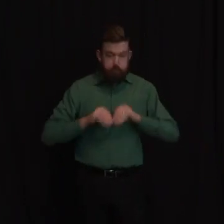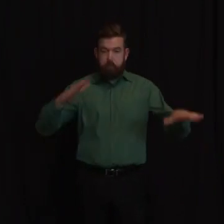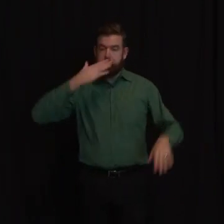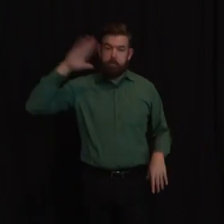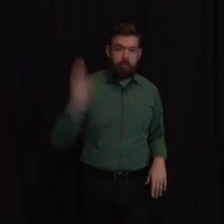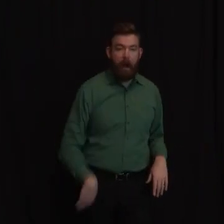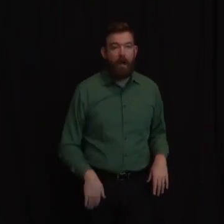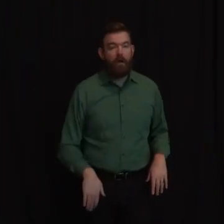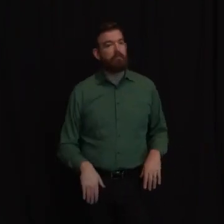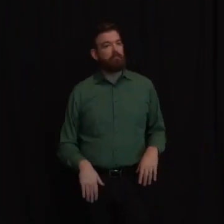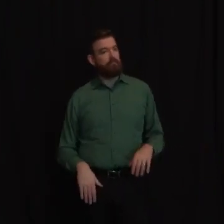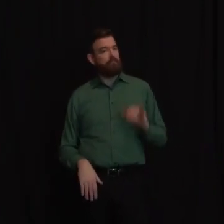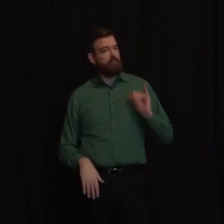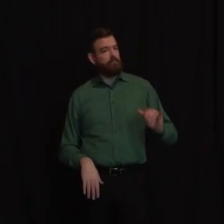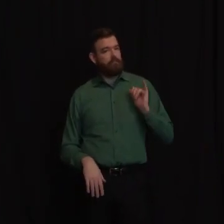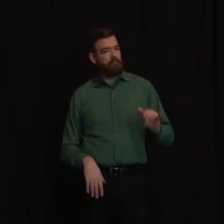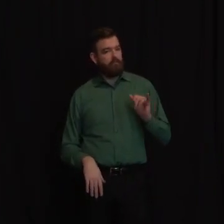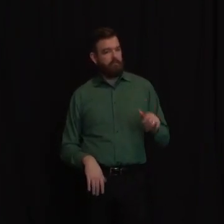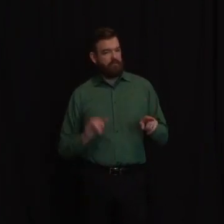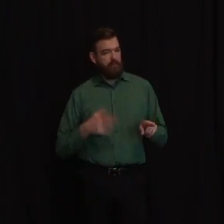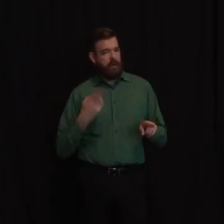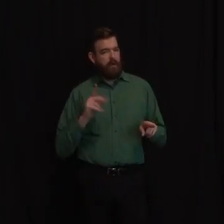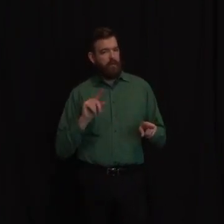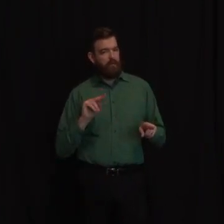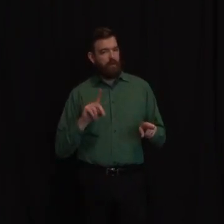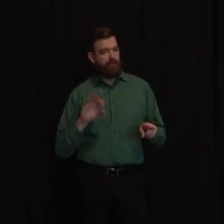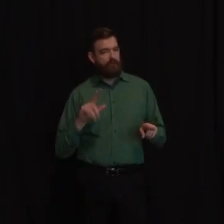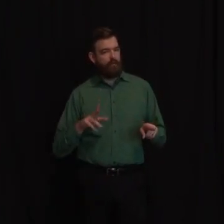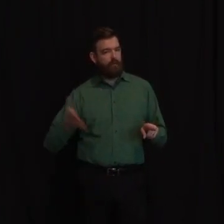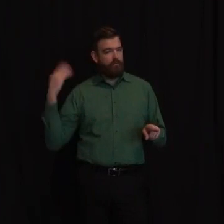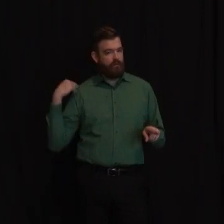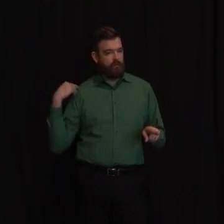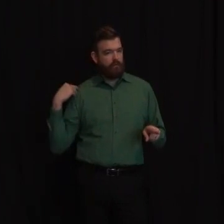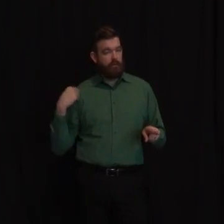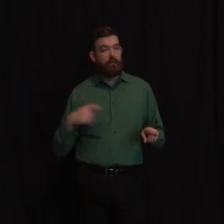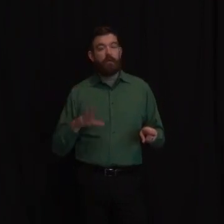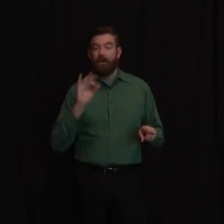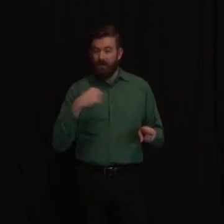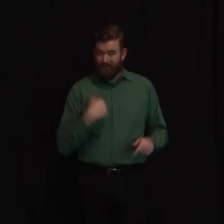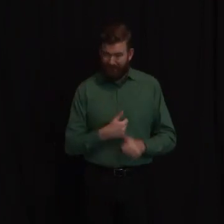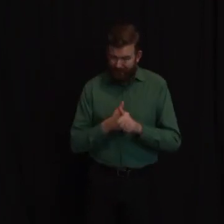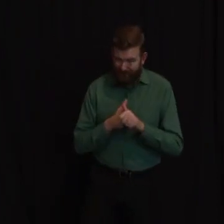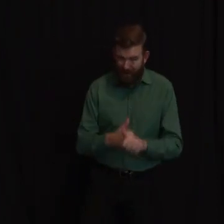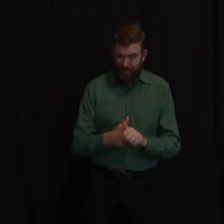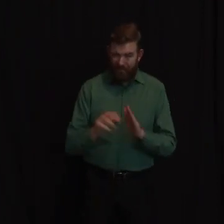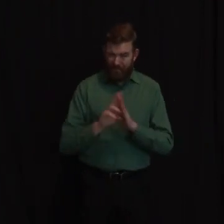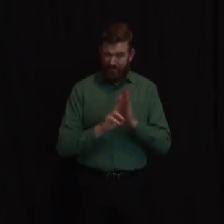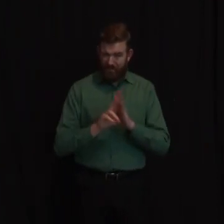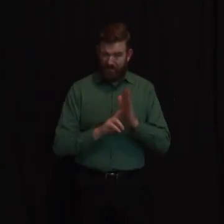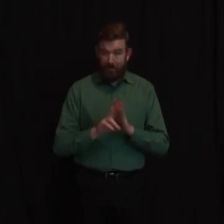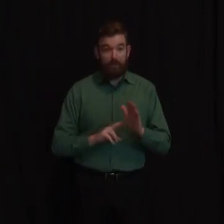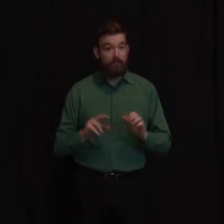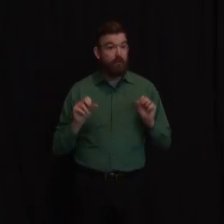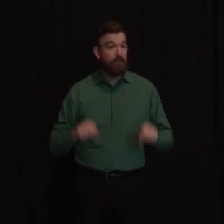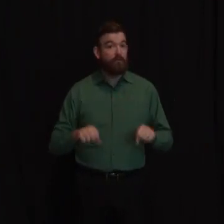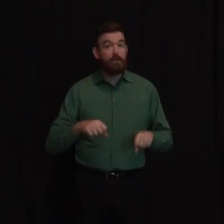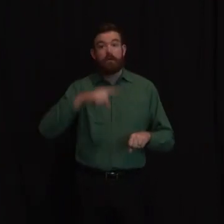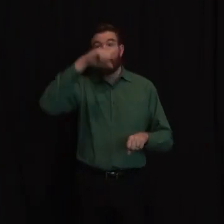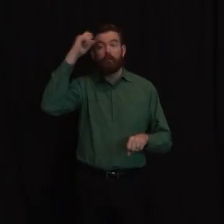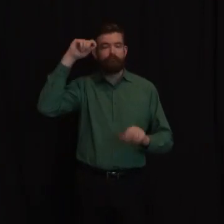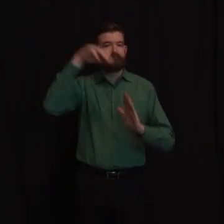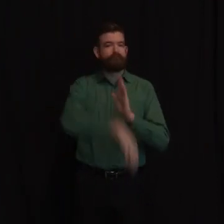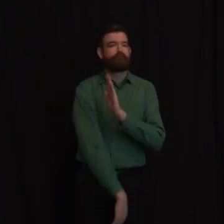We just want to repeat that for folks. Even if we play our hand perfectly, that is a potential. Is that fair to say, folks? So, Judy, any